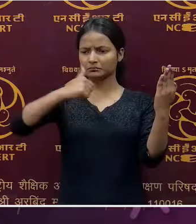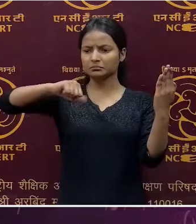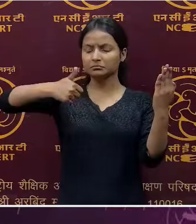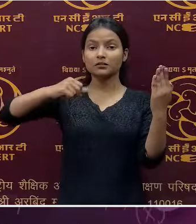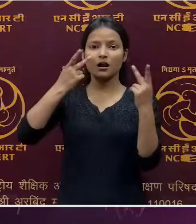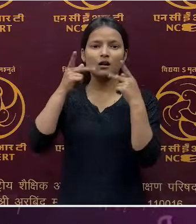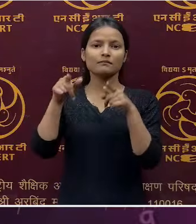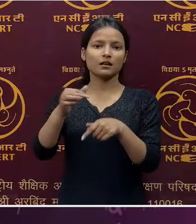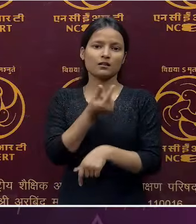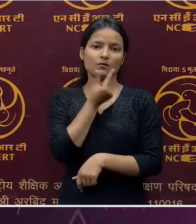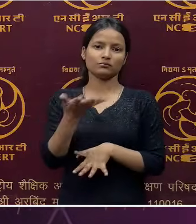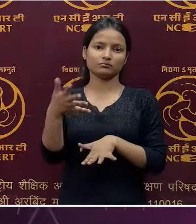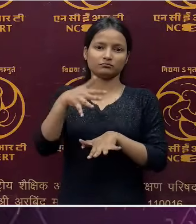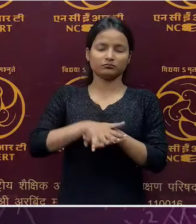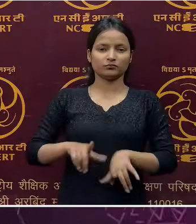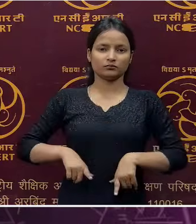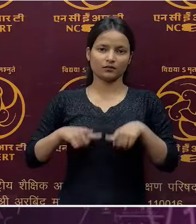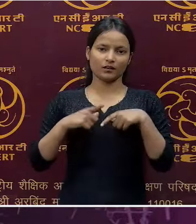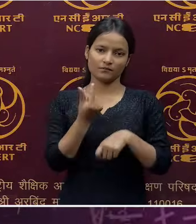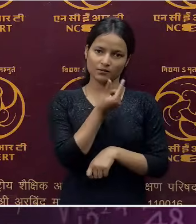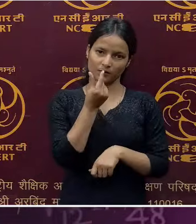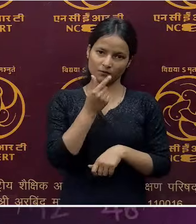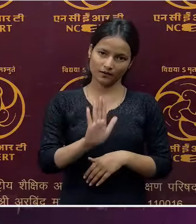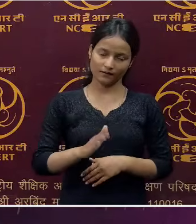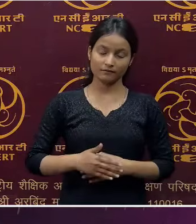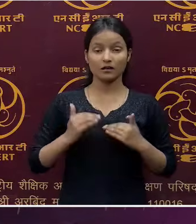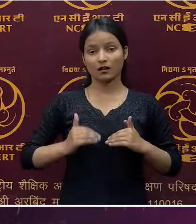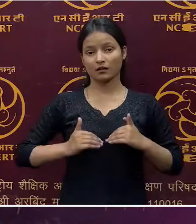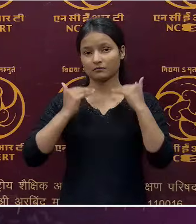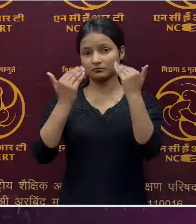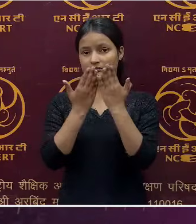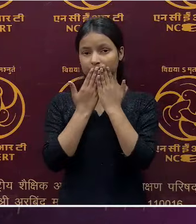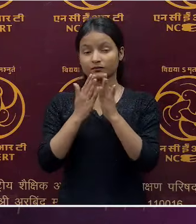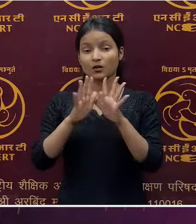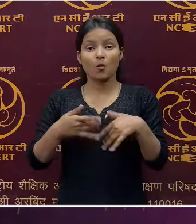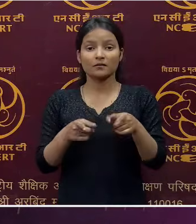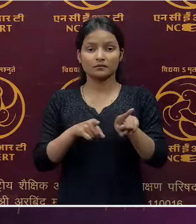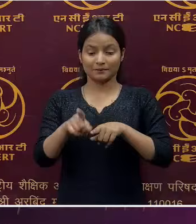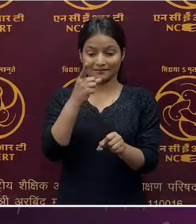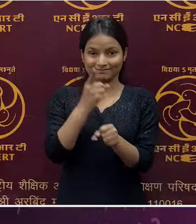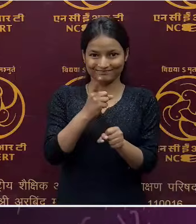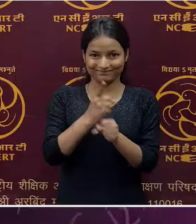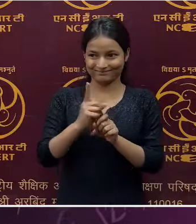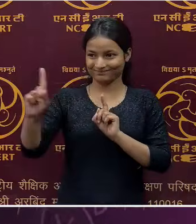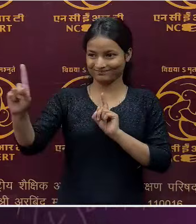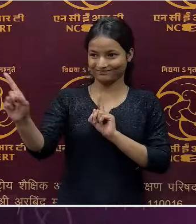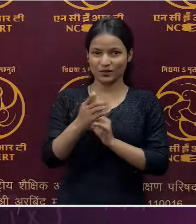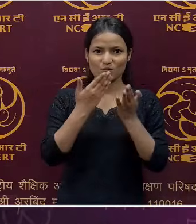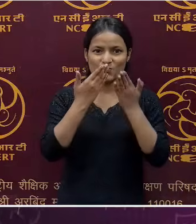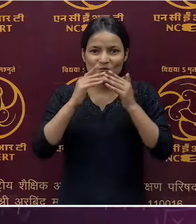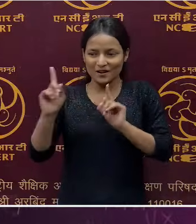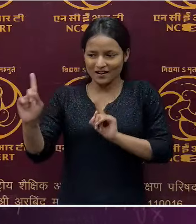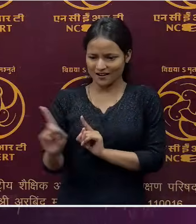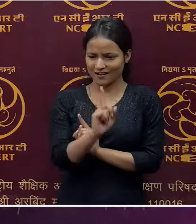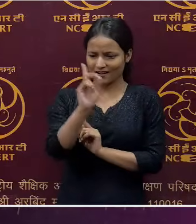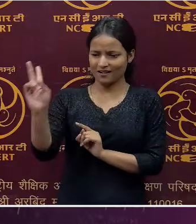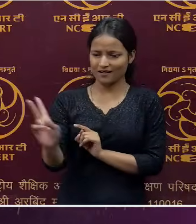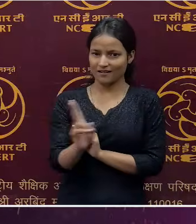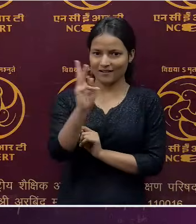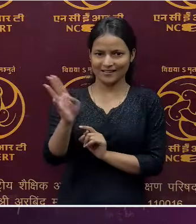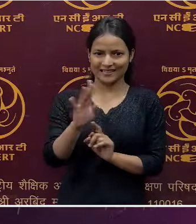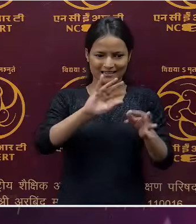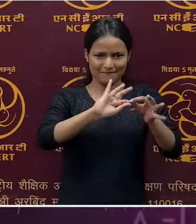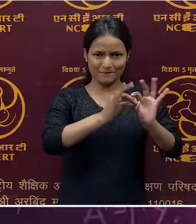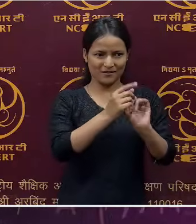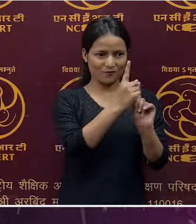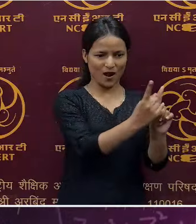life example is the student teacher example, is that teacher take the attendance. So one student has only one roll number,